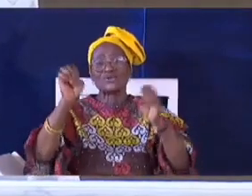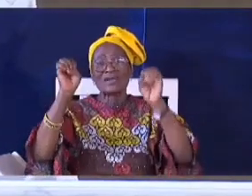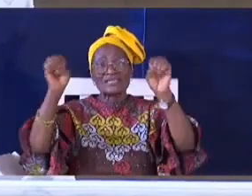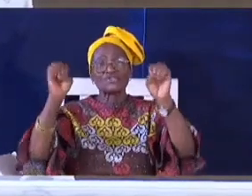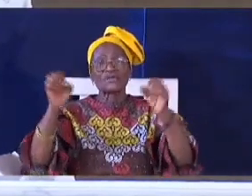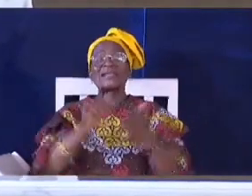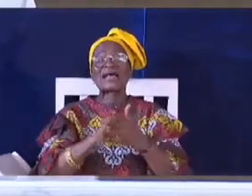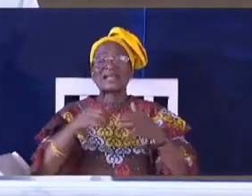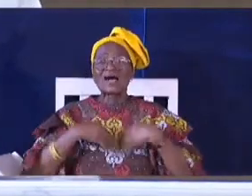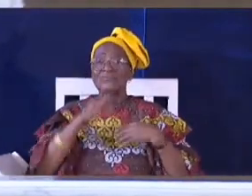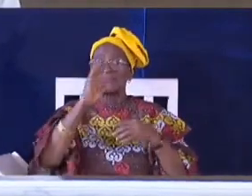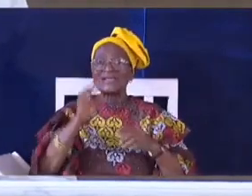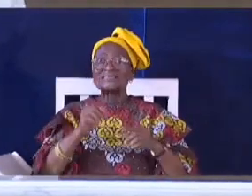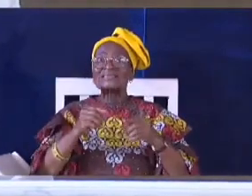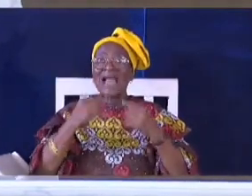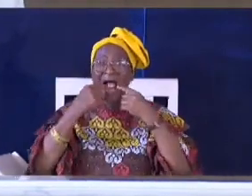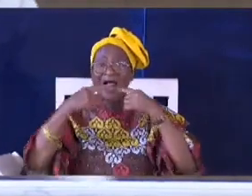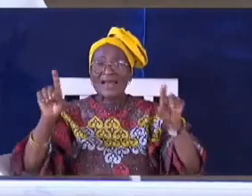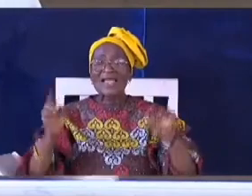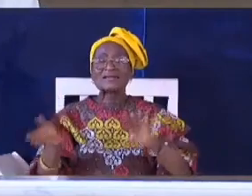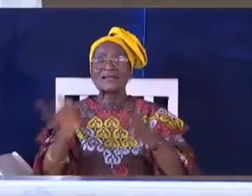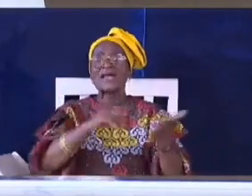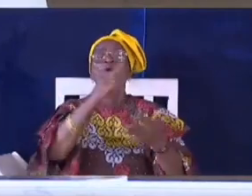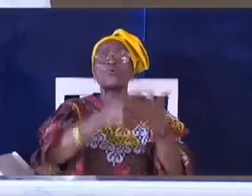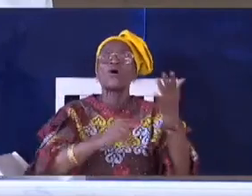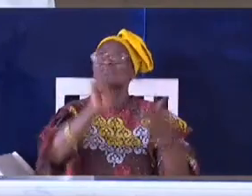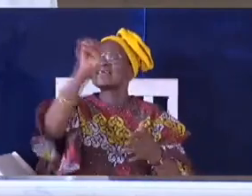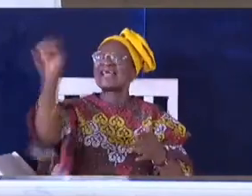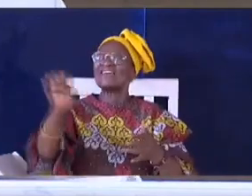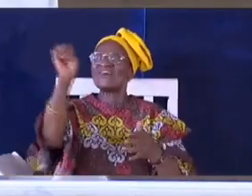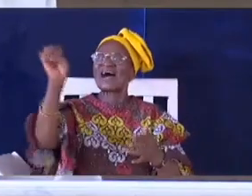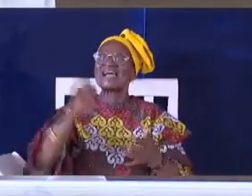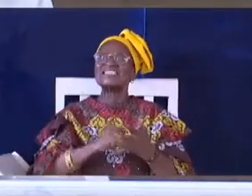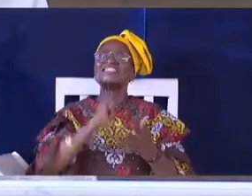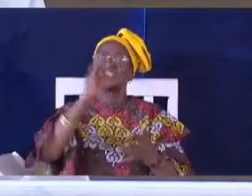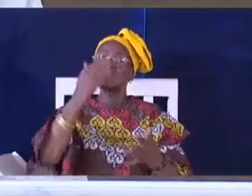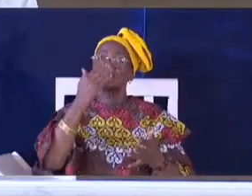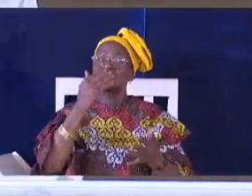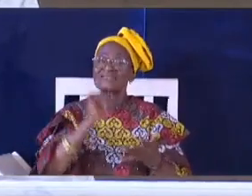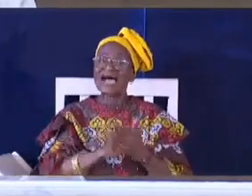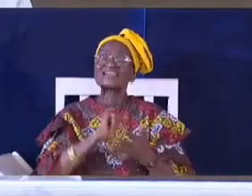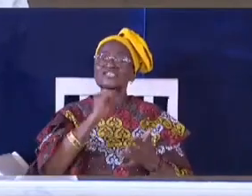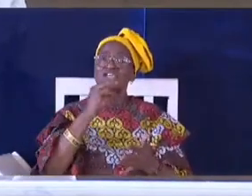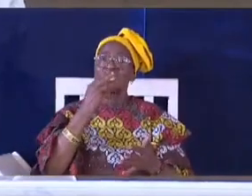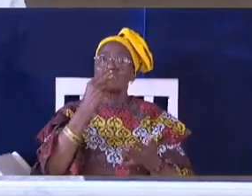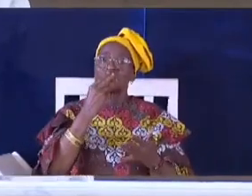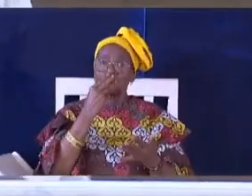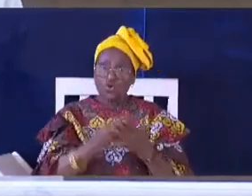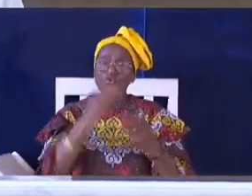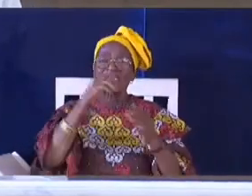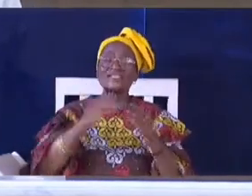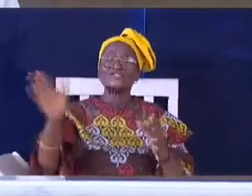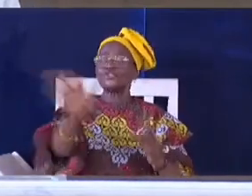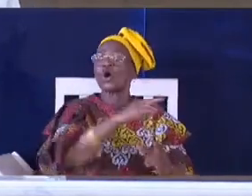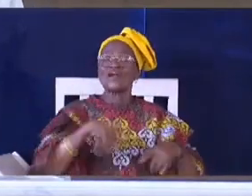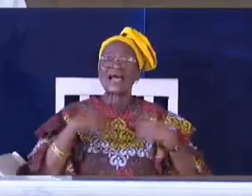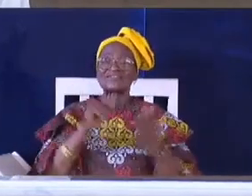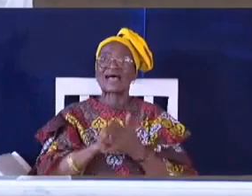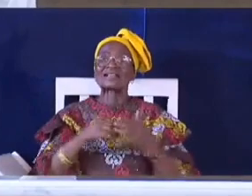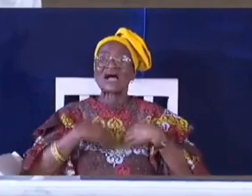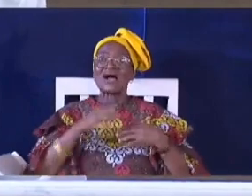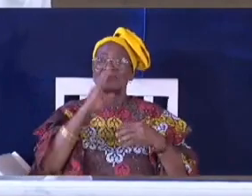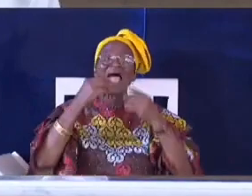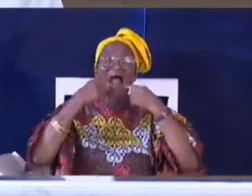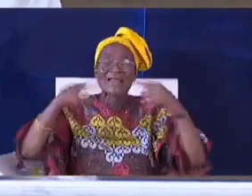dead? Whatever it is that is good in your life that have been declared dead, in the mighty name